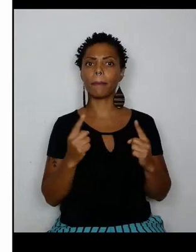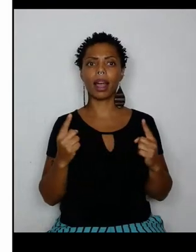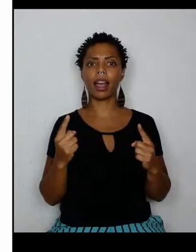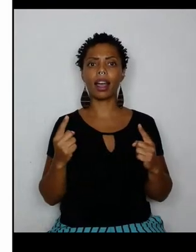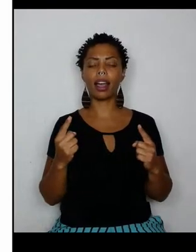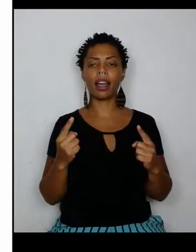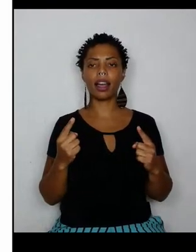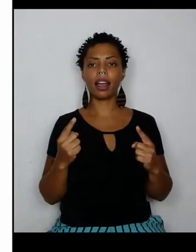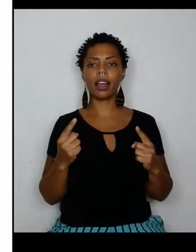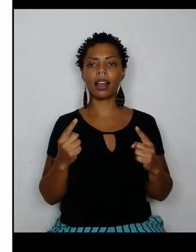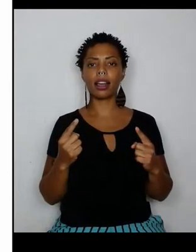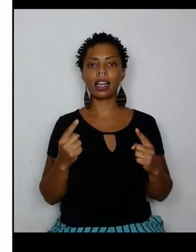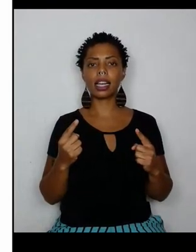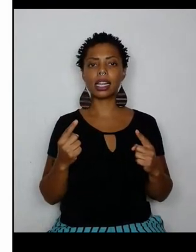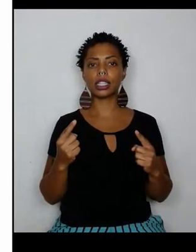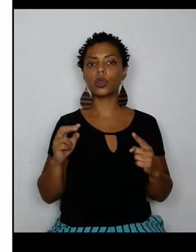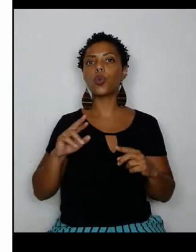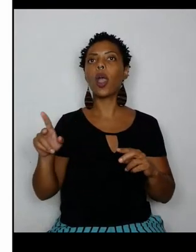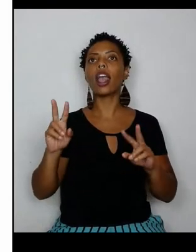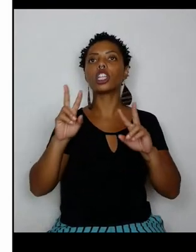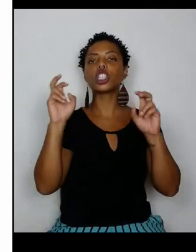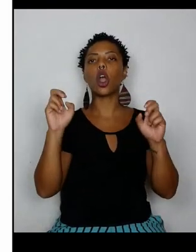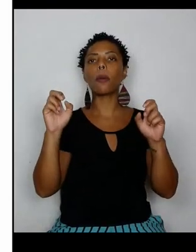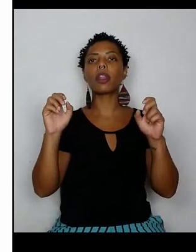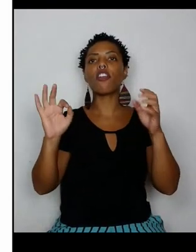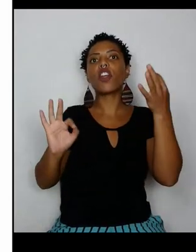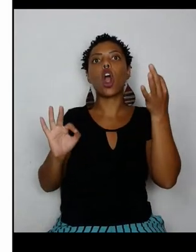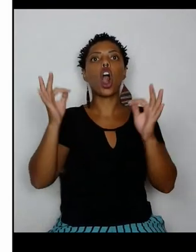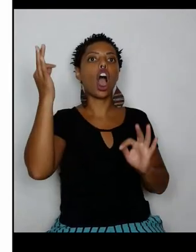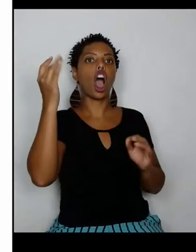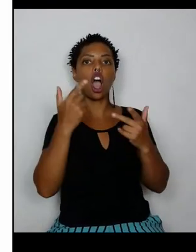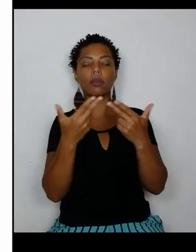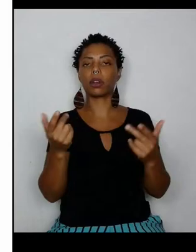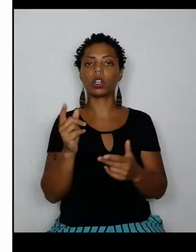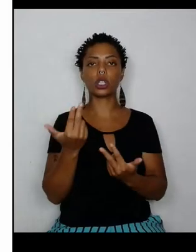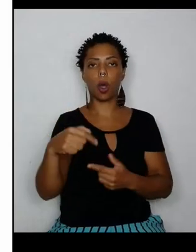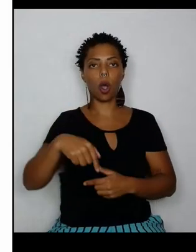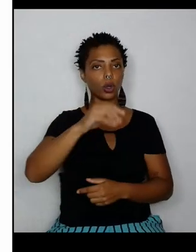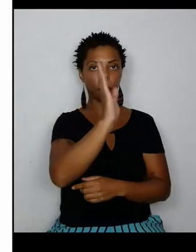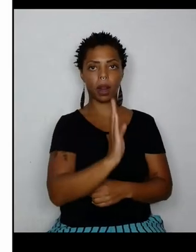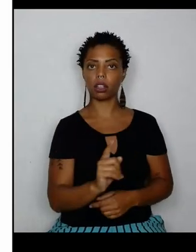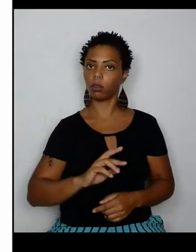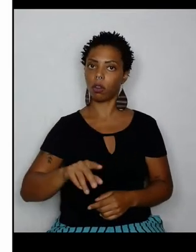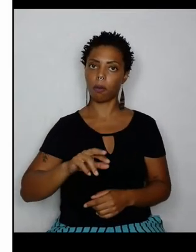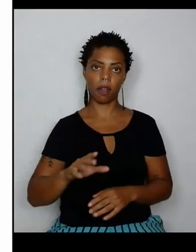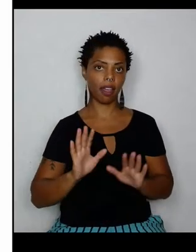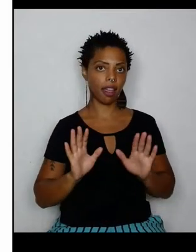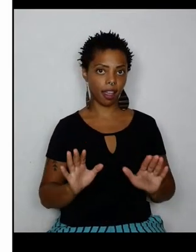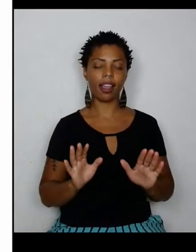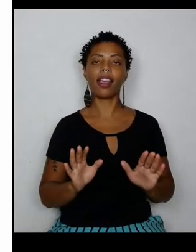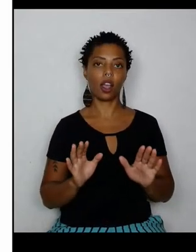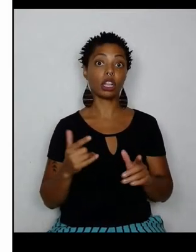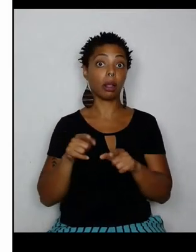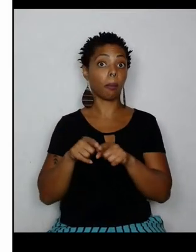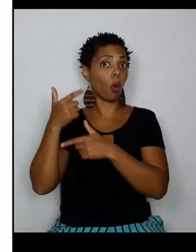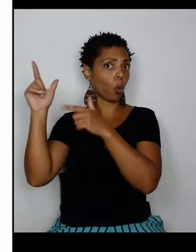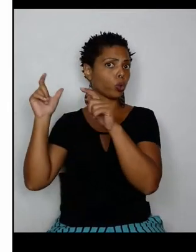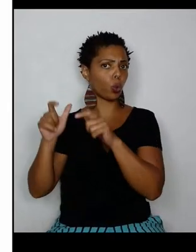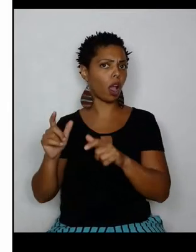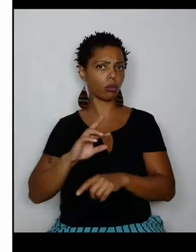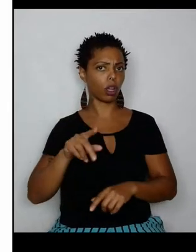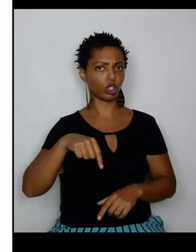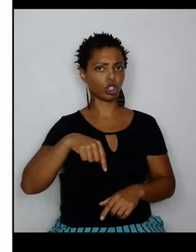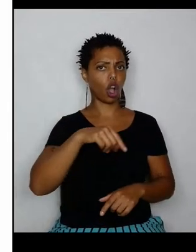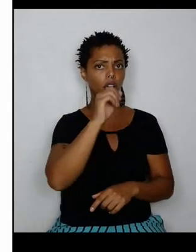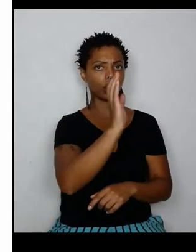them and it was not related at all with the folklore handcrafts as we had here in